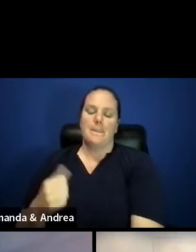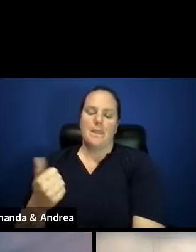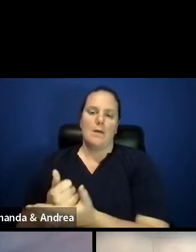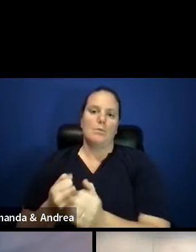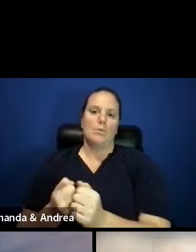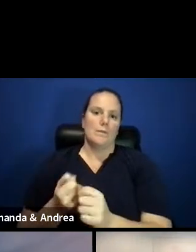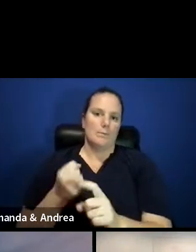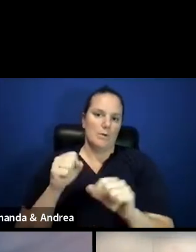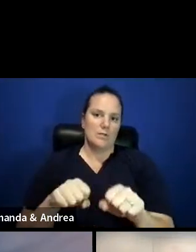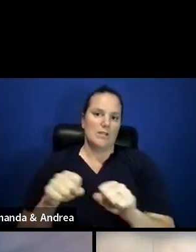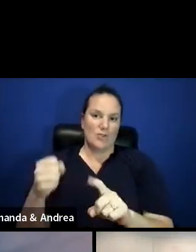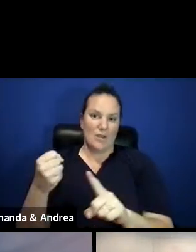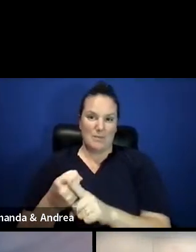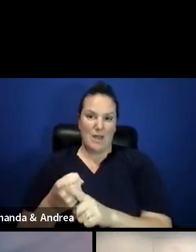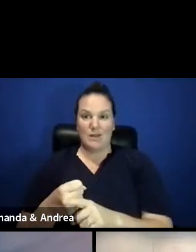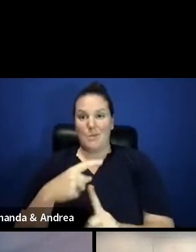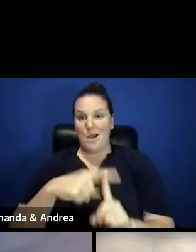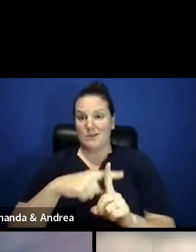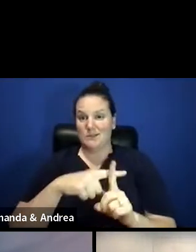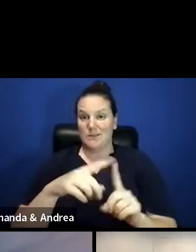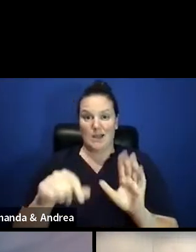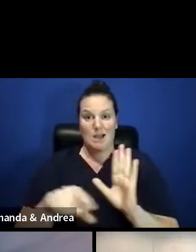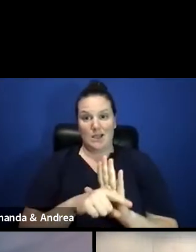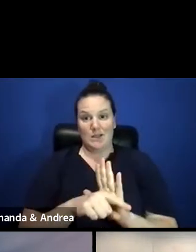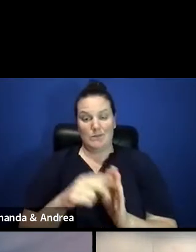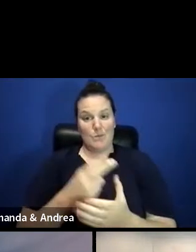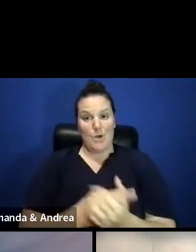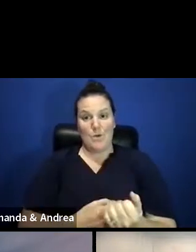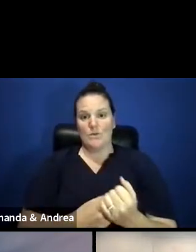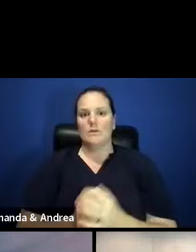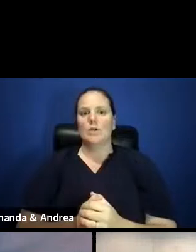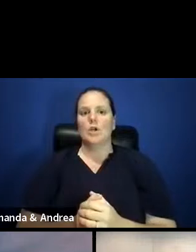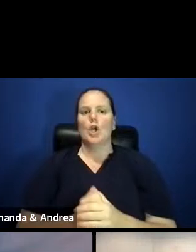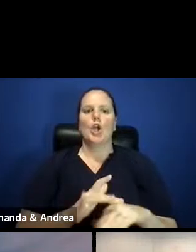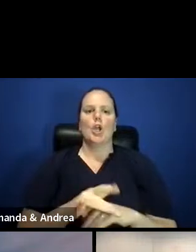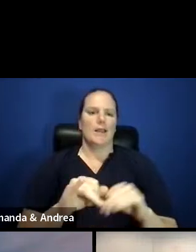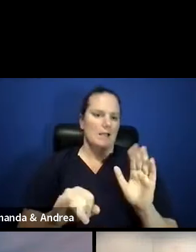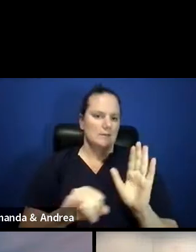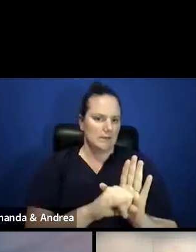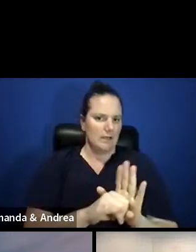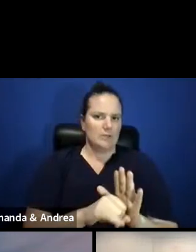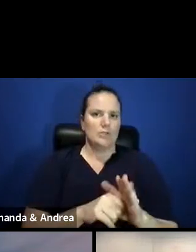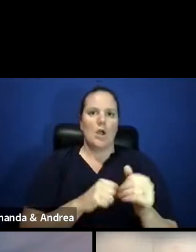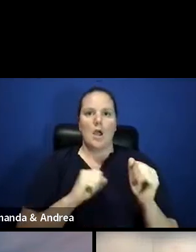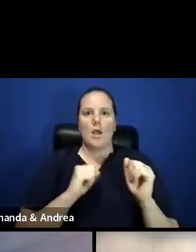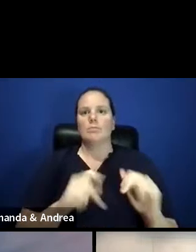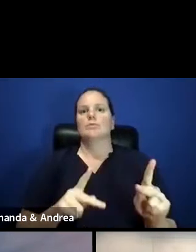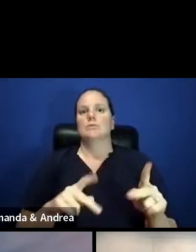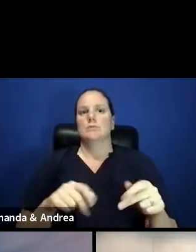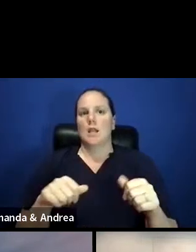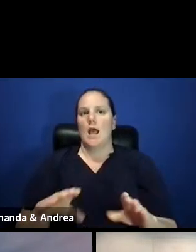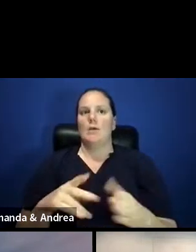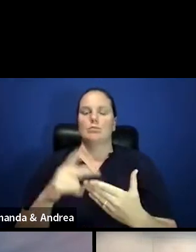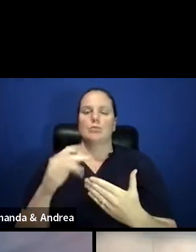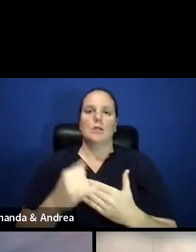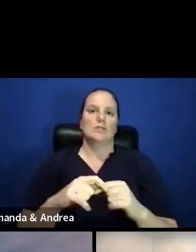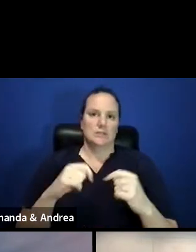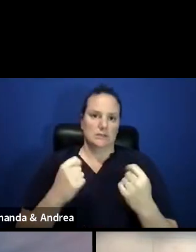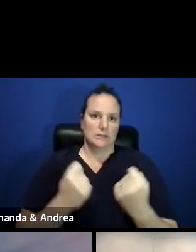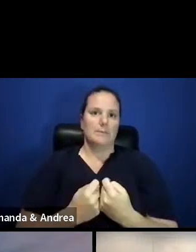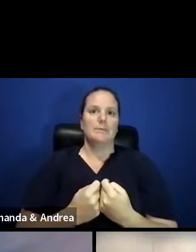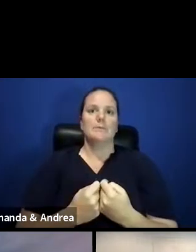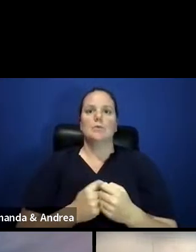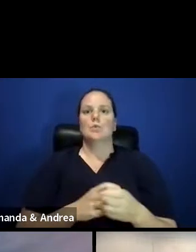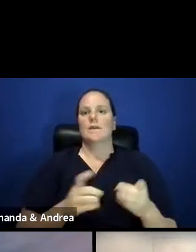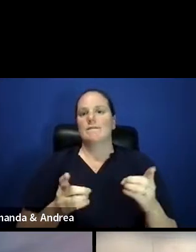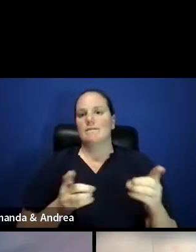impacts being both positive and negative, through early identification of opportunities that allow the project teams to